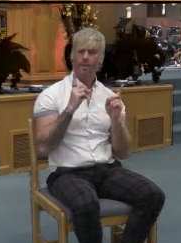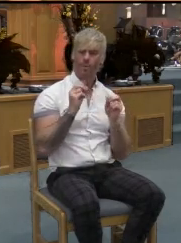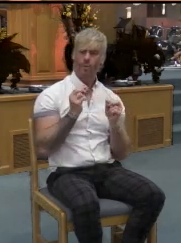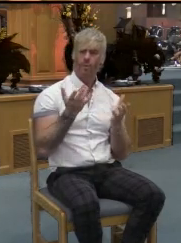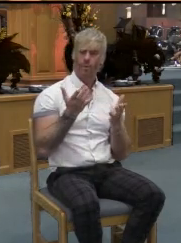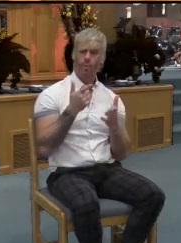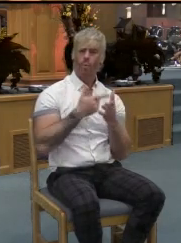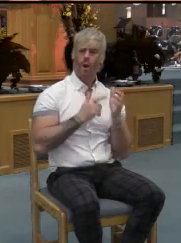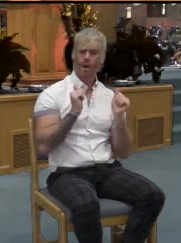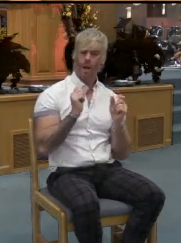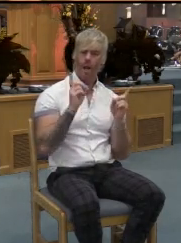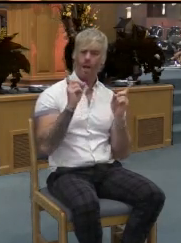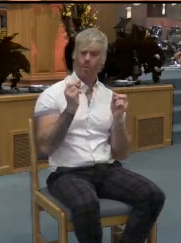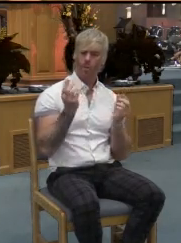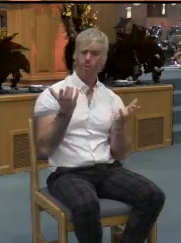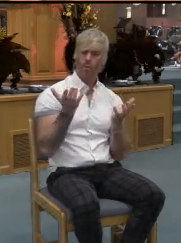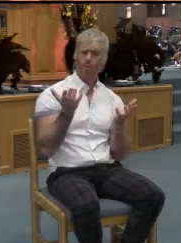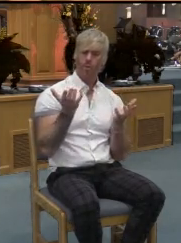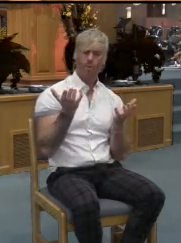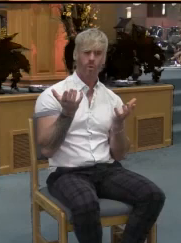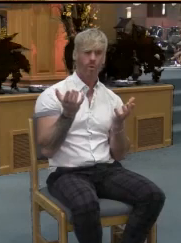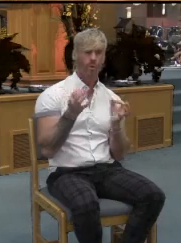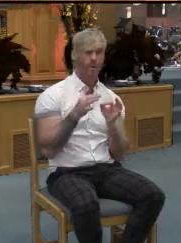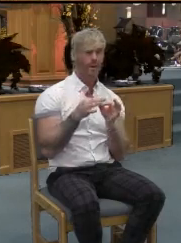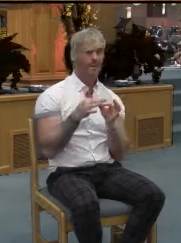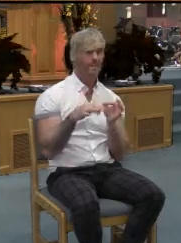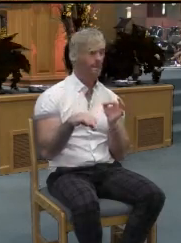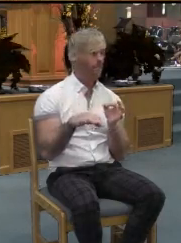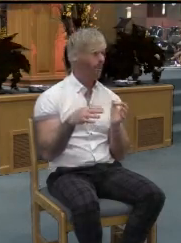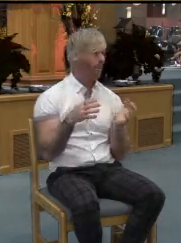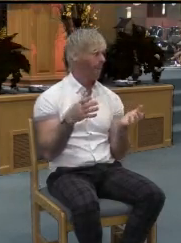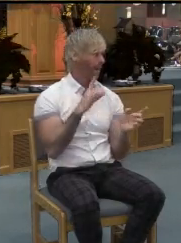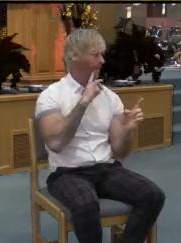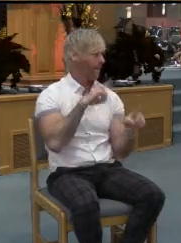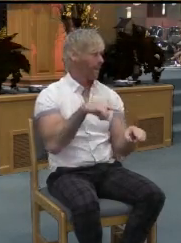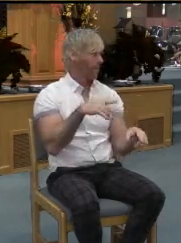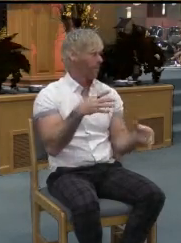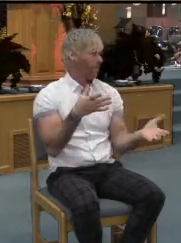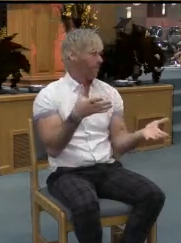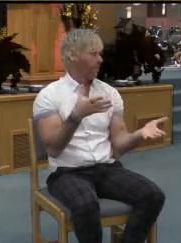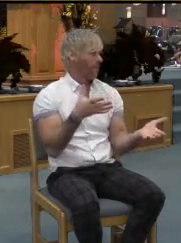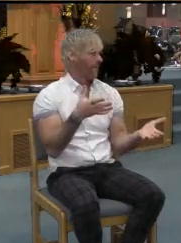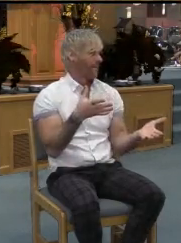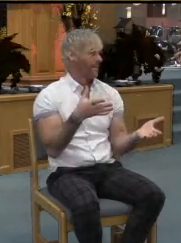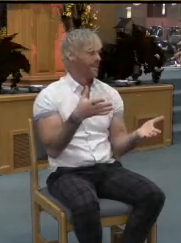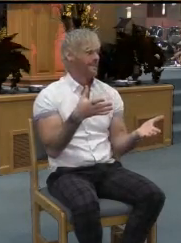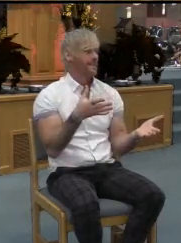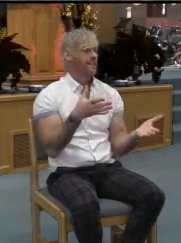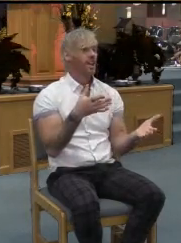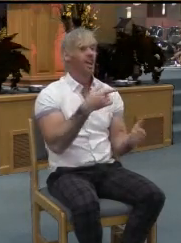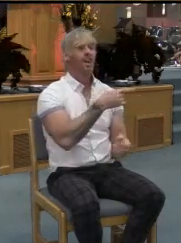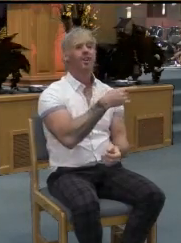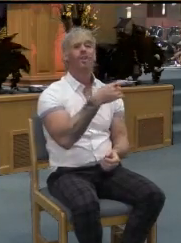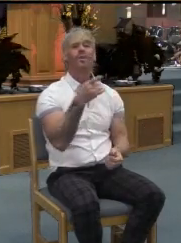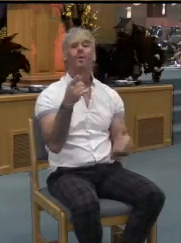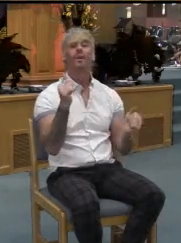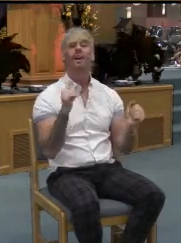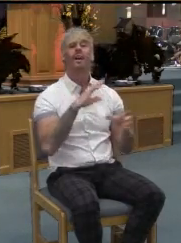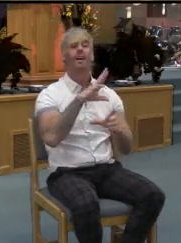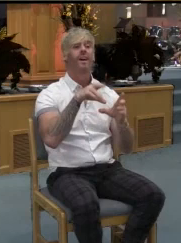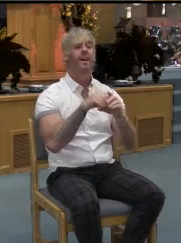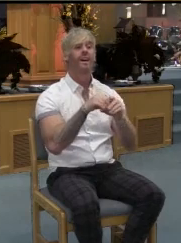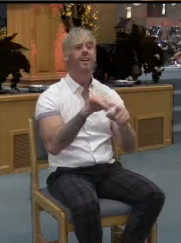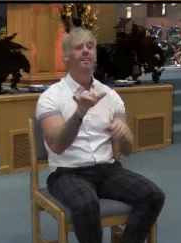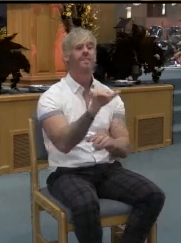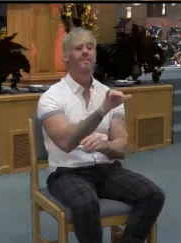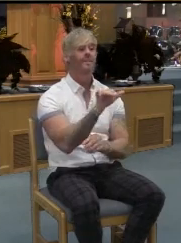What can I do? It's a very simple conclusion. And it's one for all of you and for me and